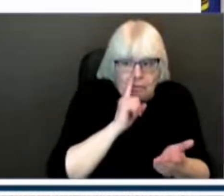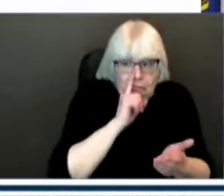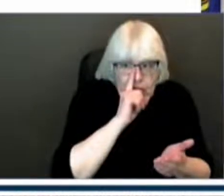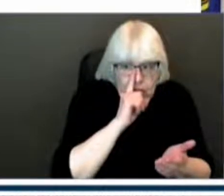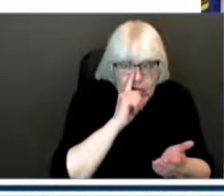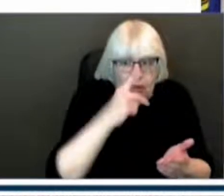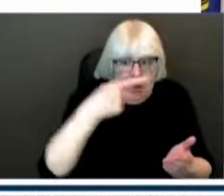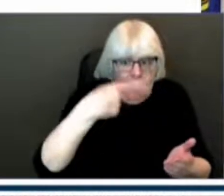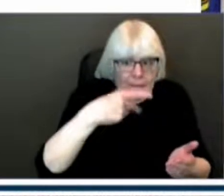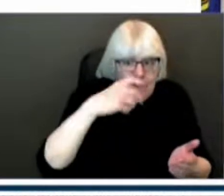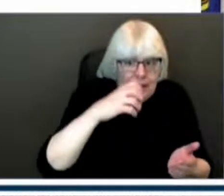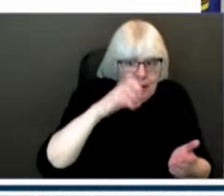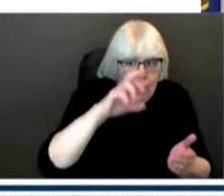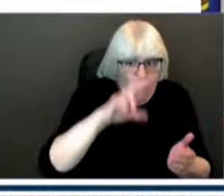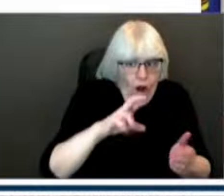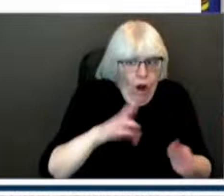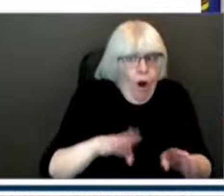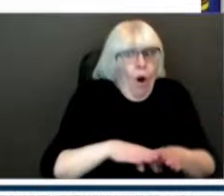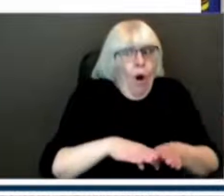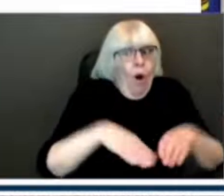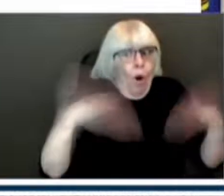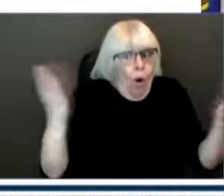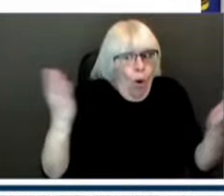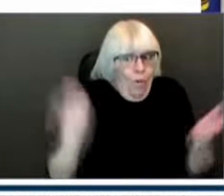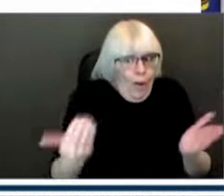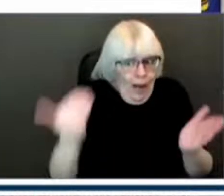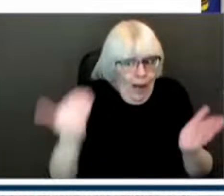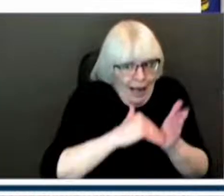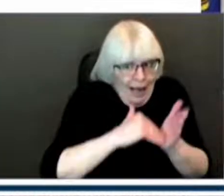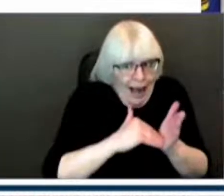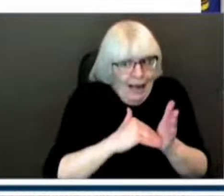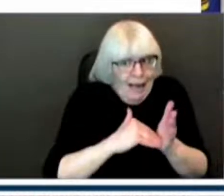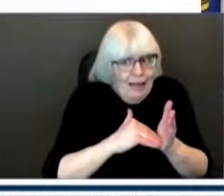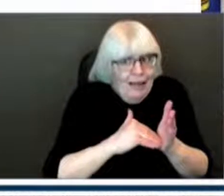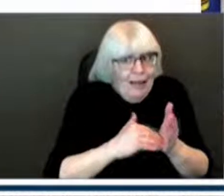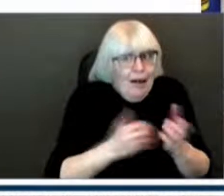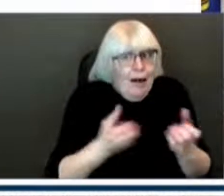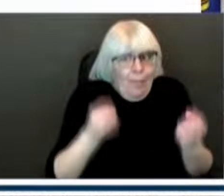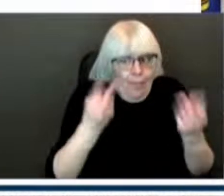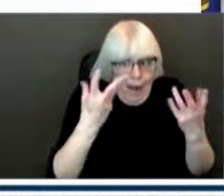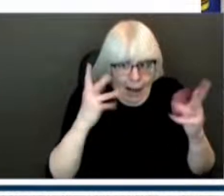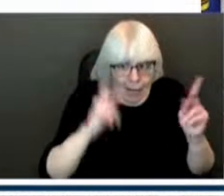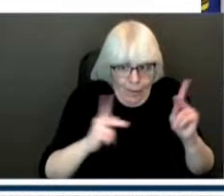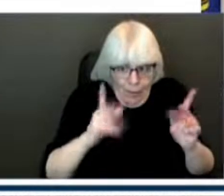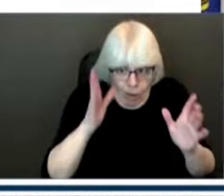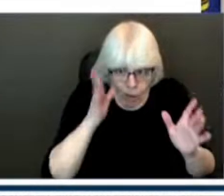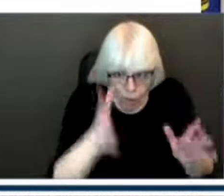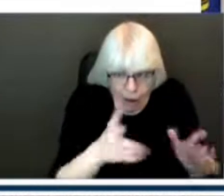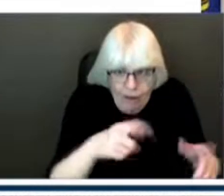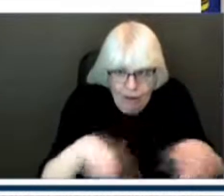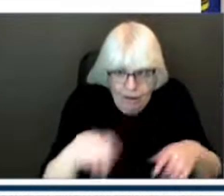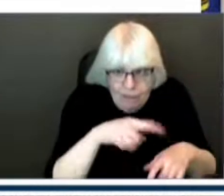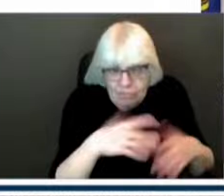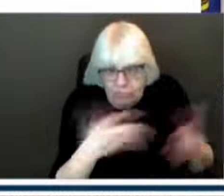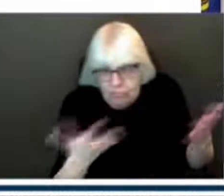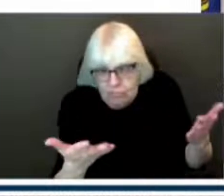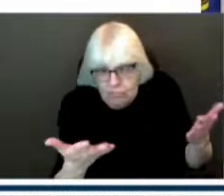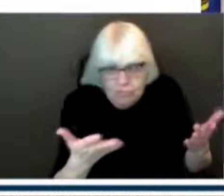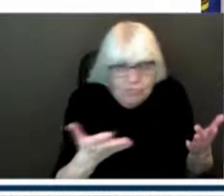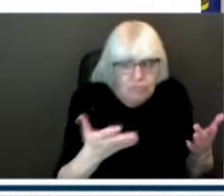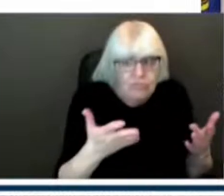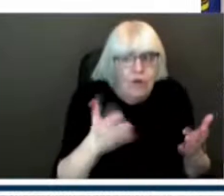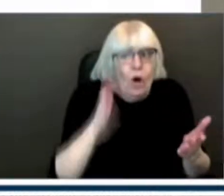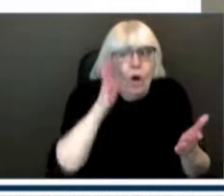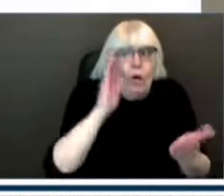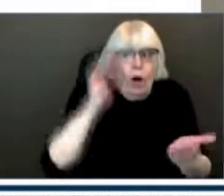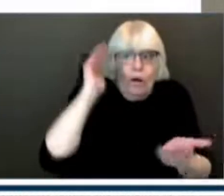to a broader part of the population, or is that just something that's going to decrease over time as well? So we're